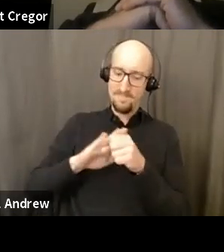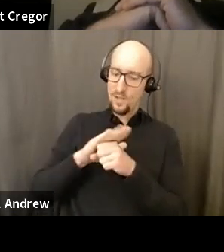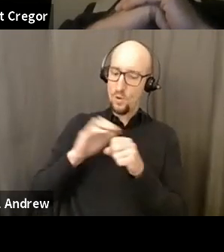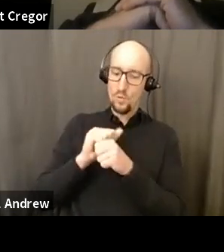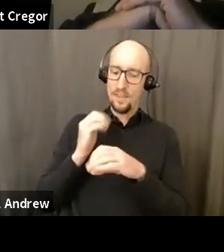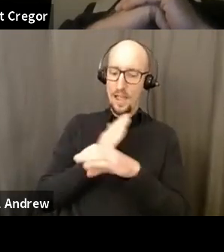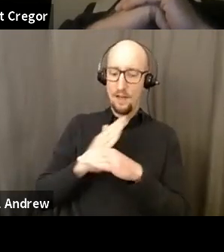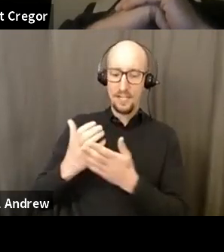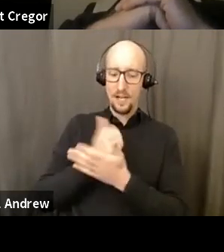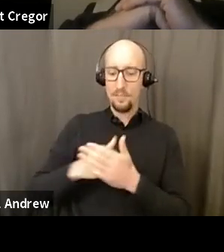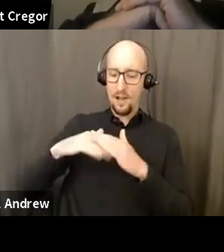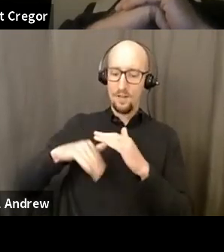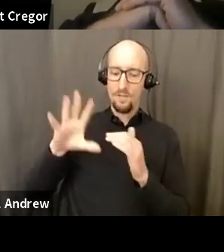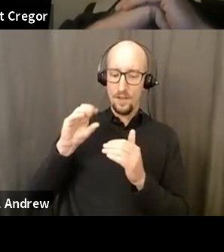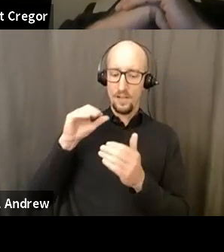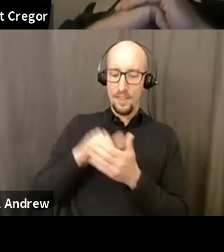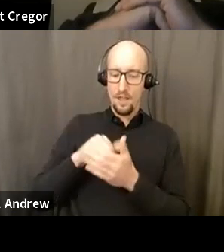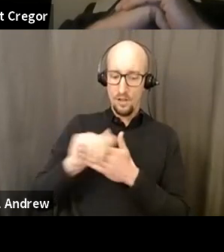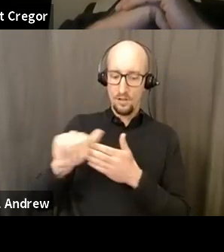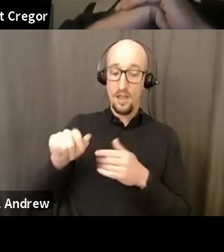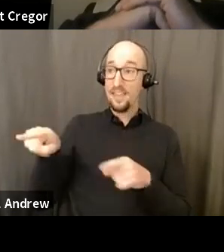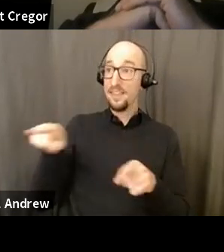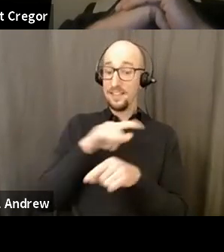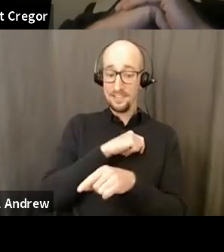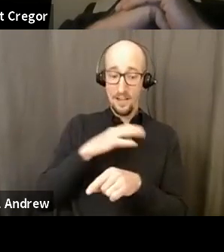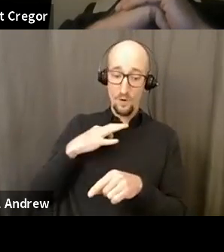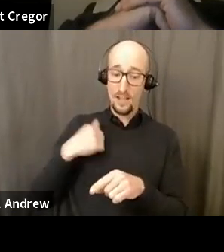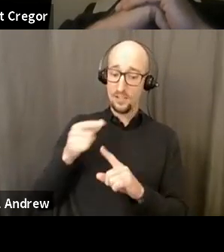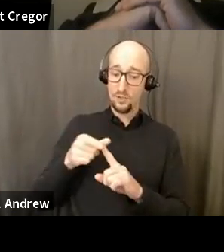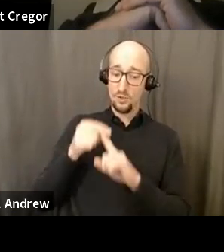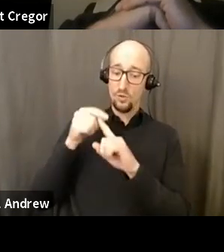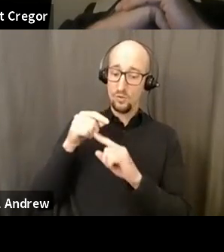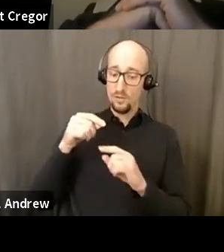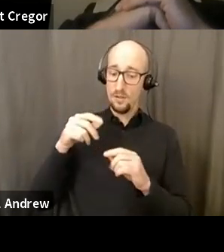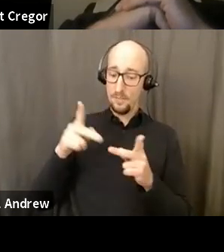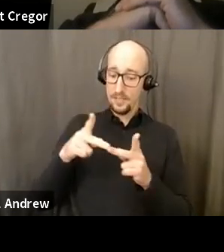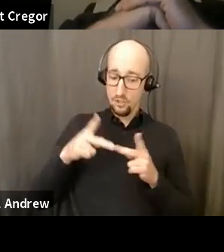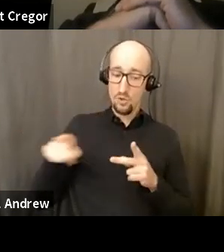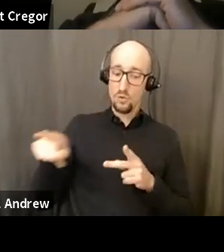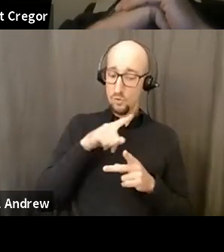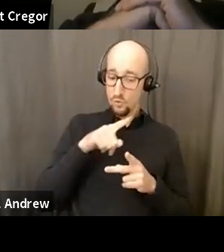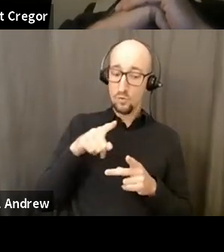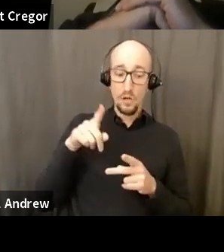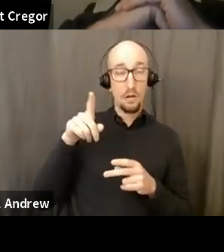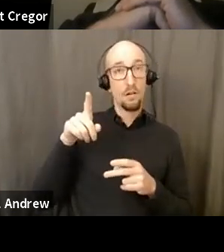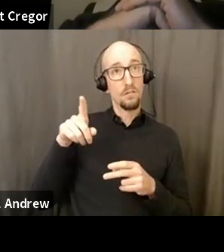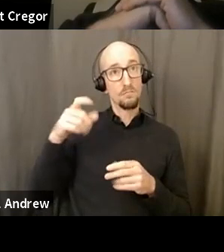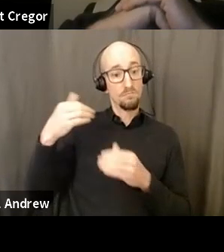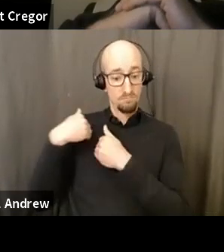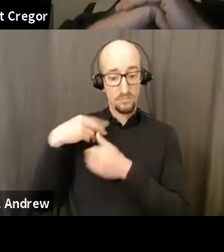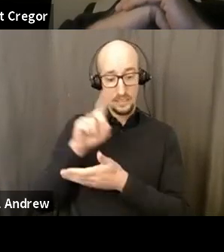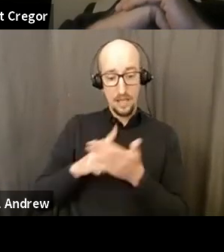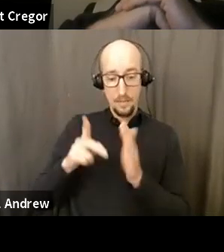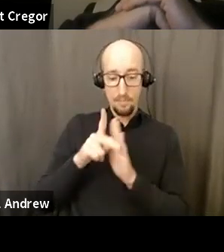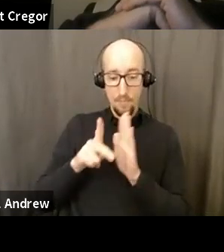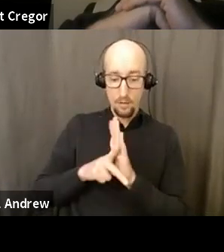can acknowledge and begin to unwind the vast educational inequalities in the city, which will require getting the criteria and the measures right,